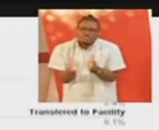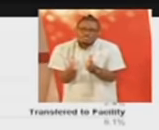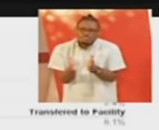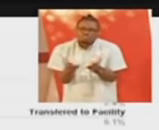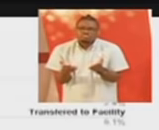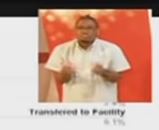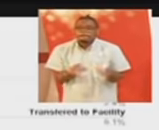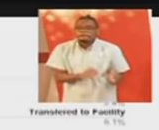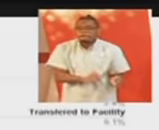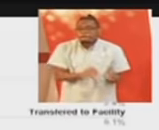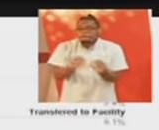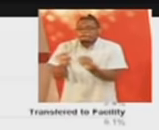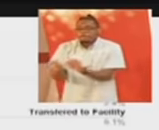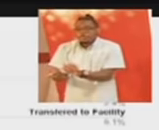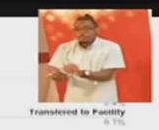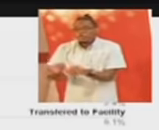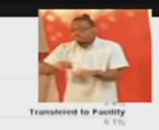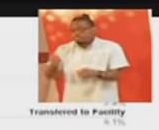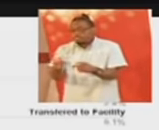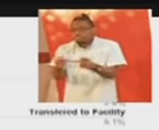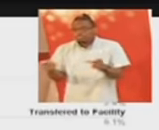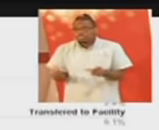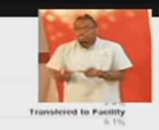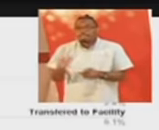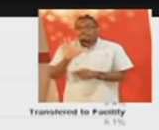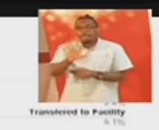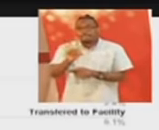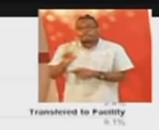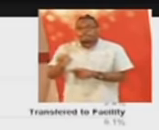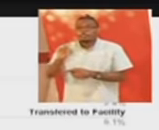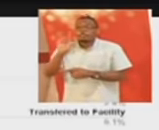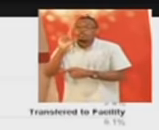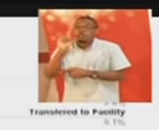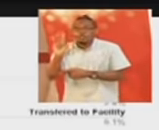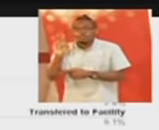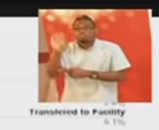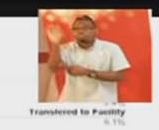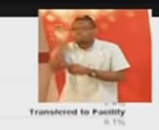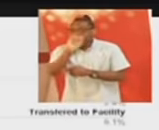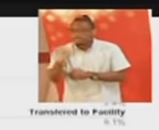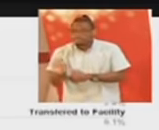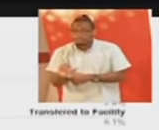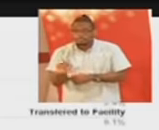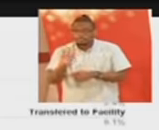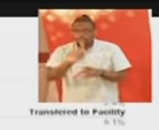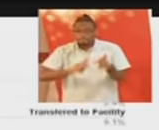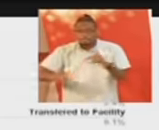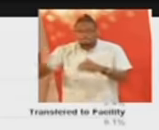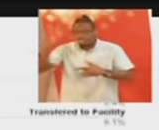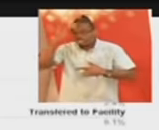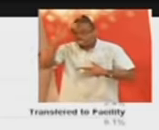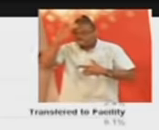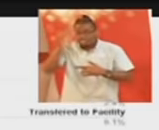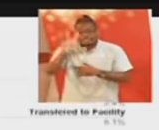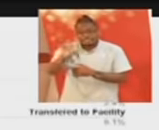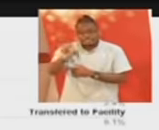transfer to step down, represent 5.1%. Symptomatic at the time with 30%, and